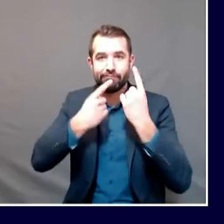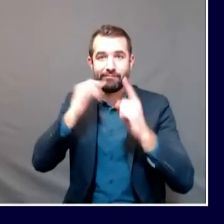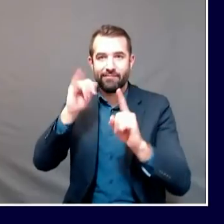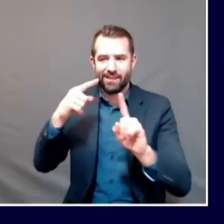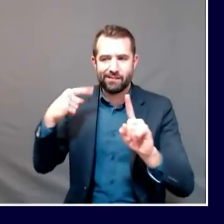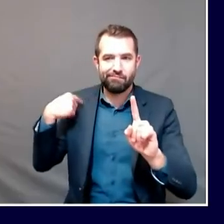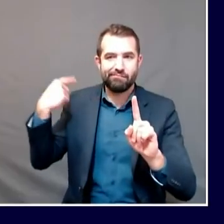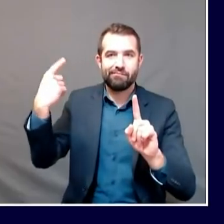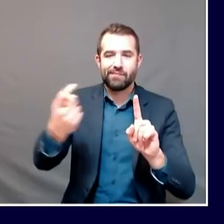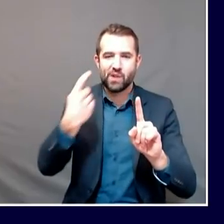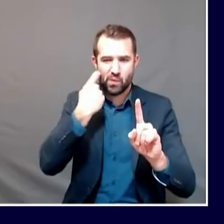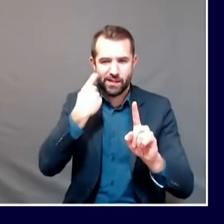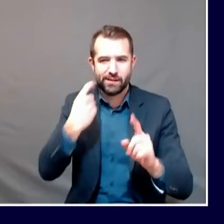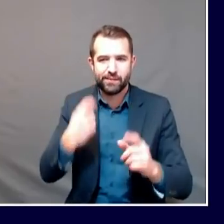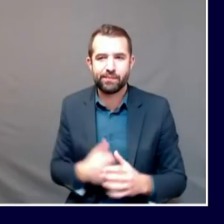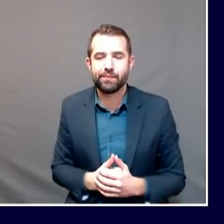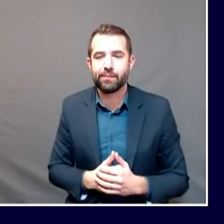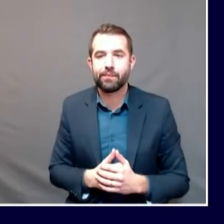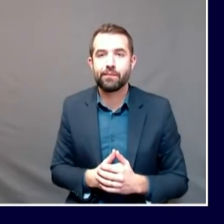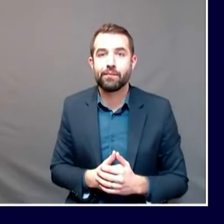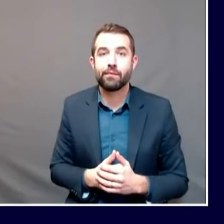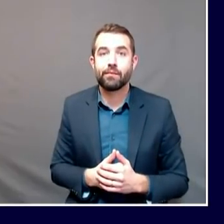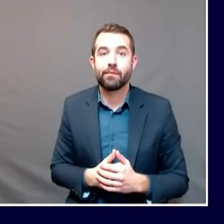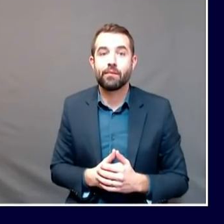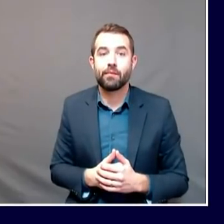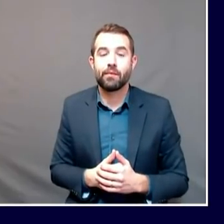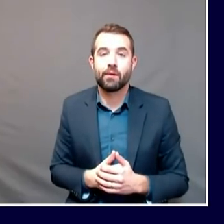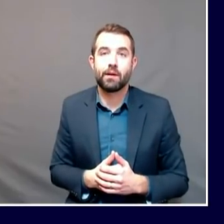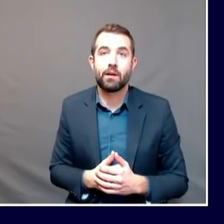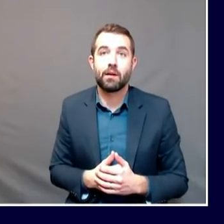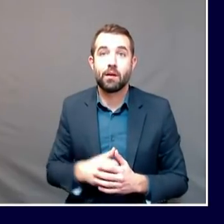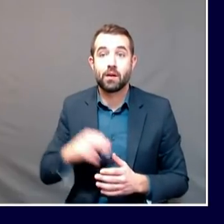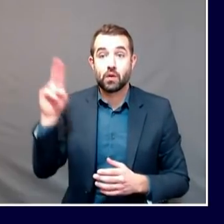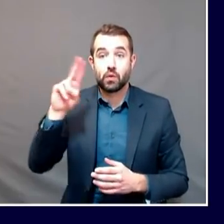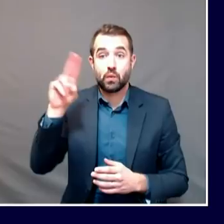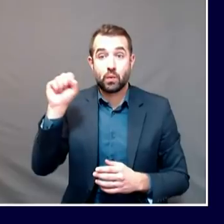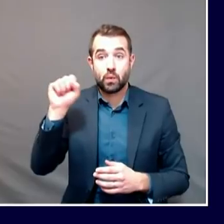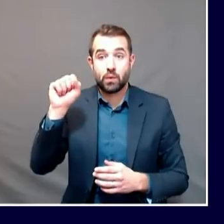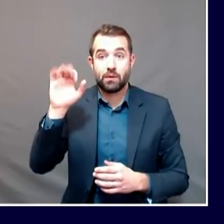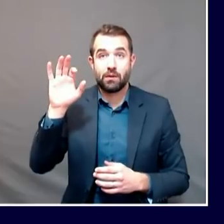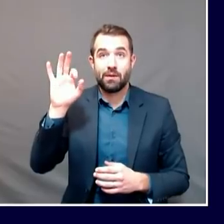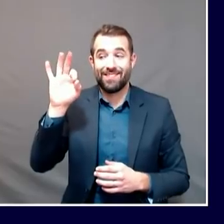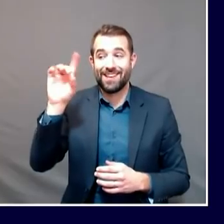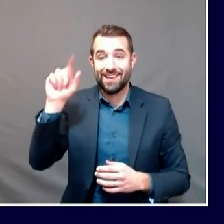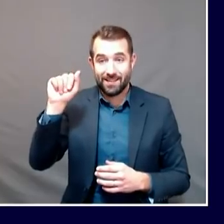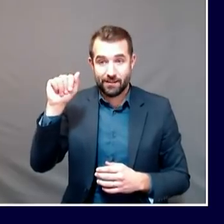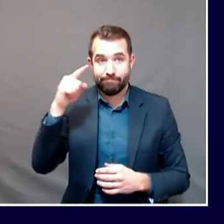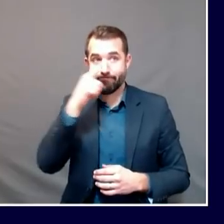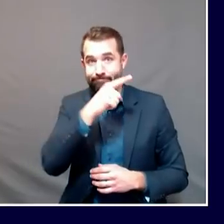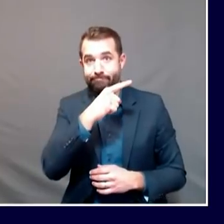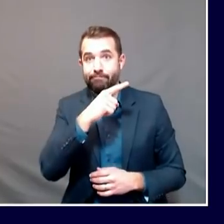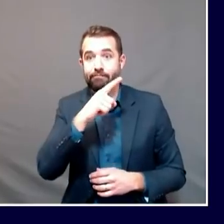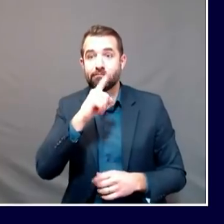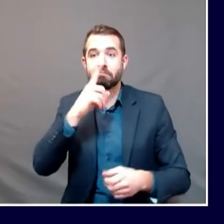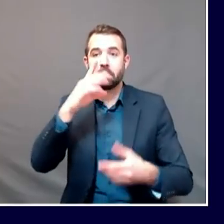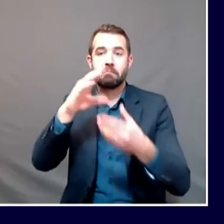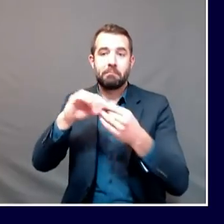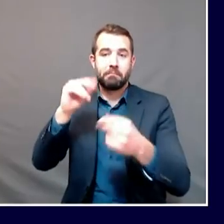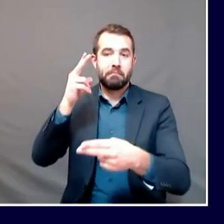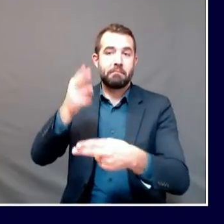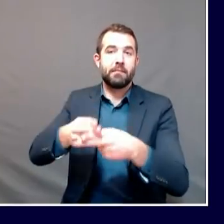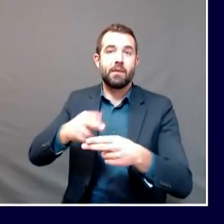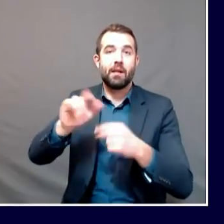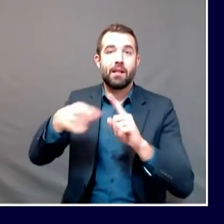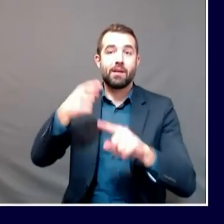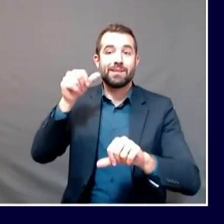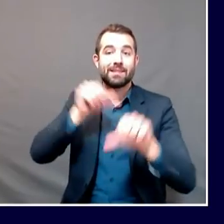There are some data that were noted by the US FDA in Moderna's scientific review of their